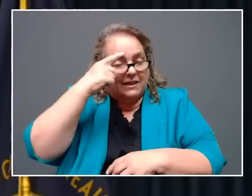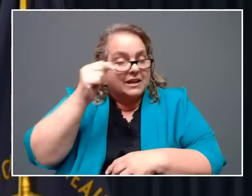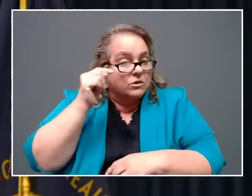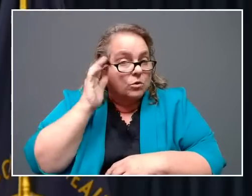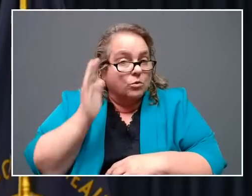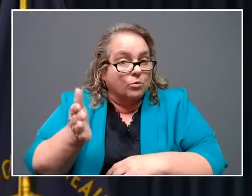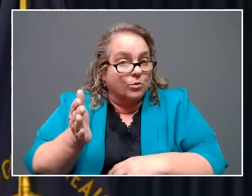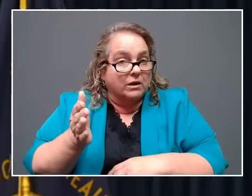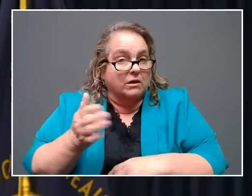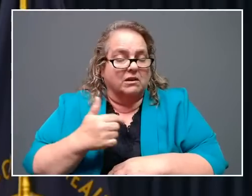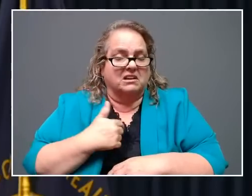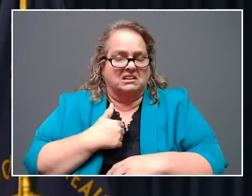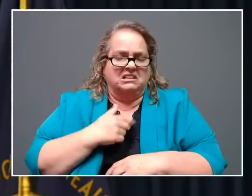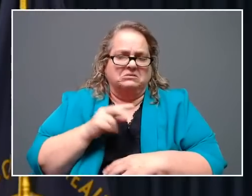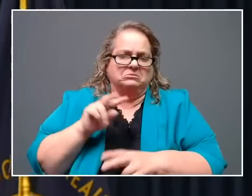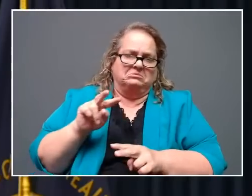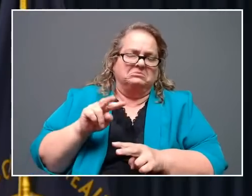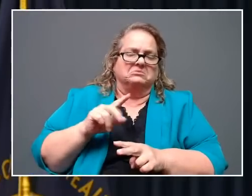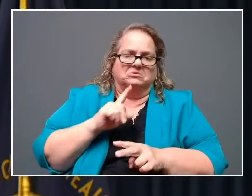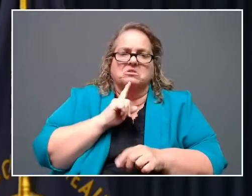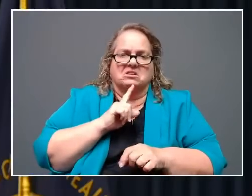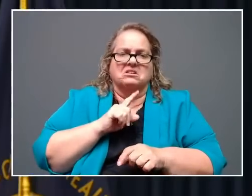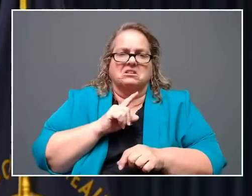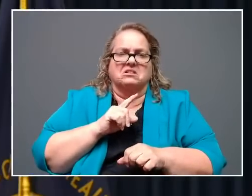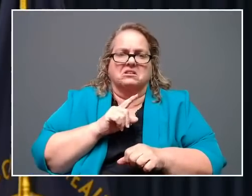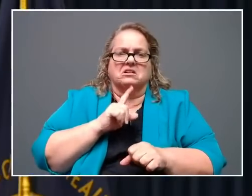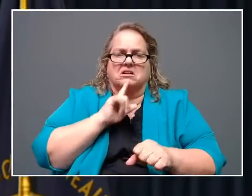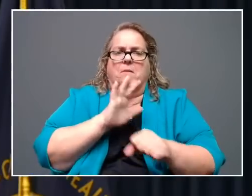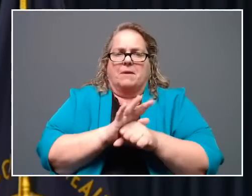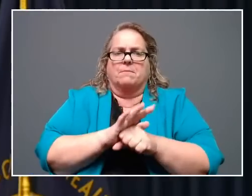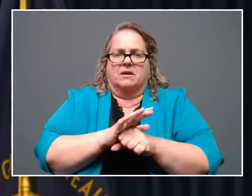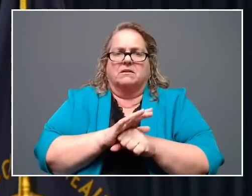a real commitment by Molina to make that happen.